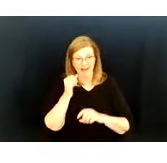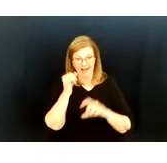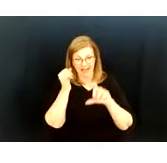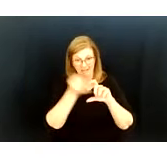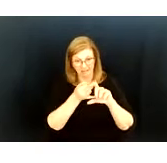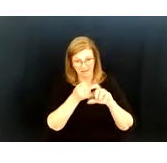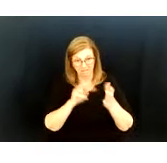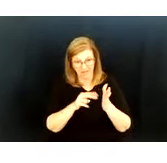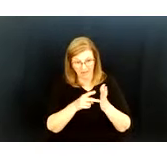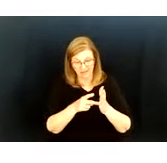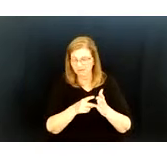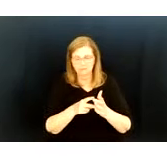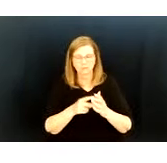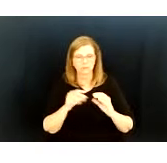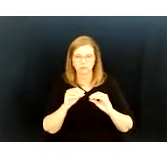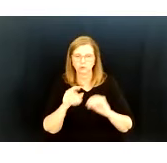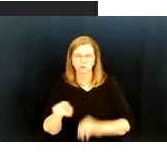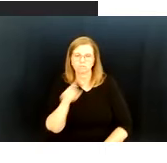muted.